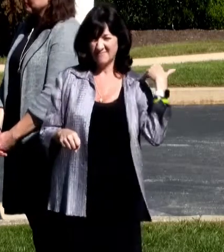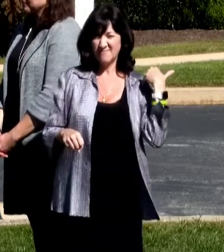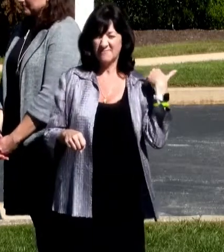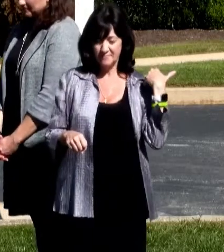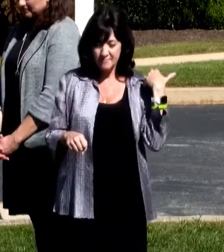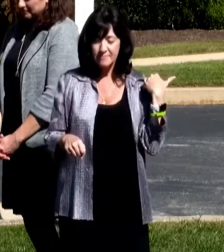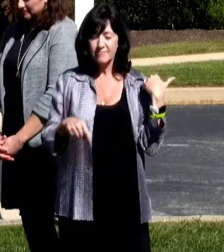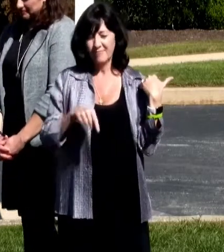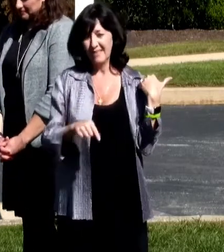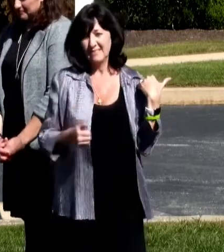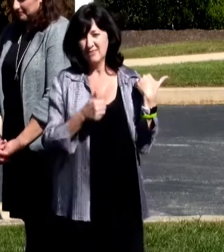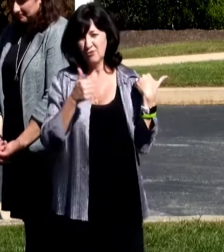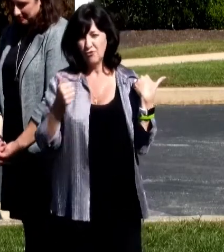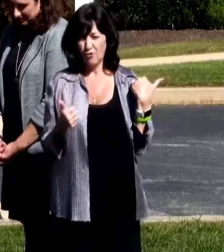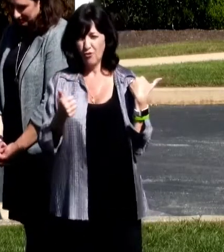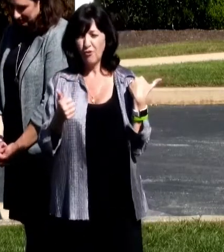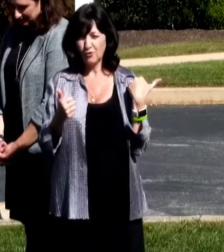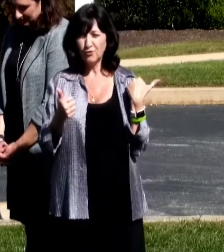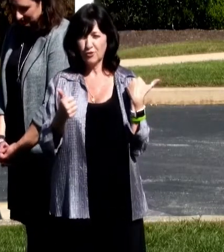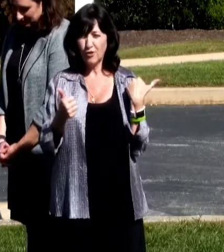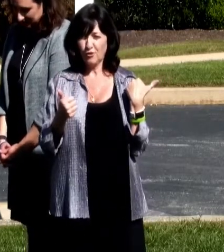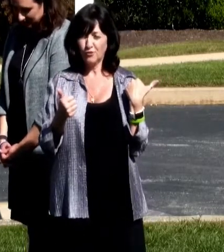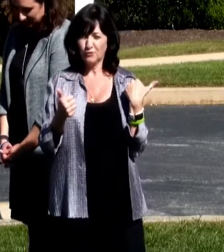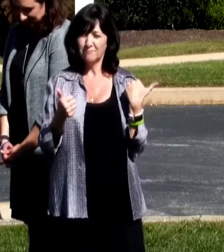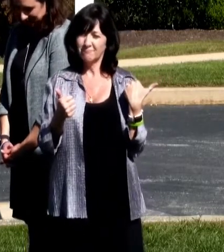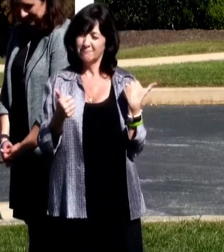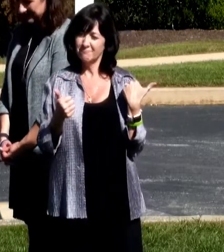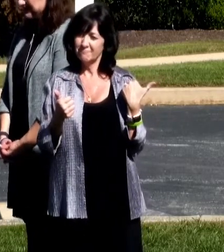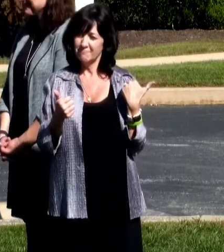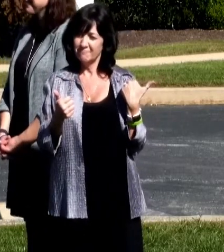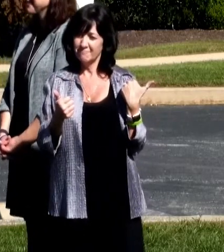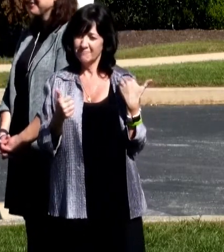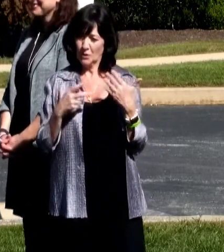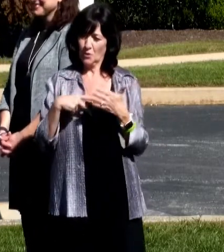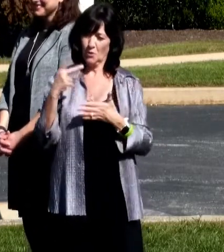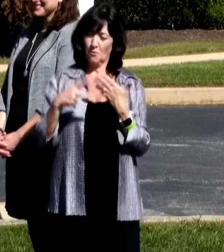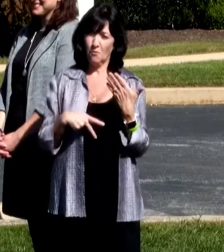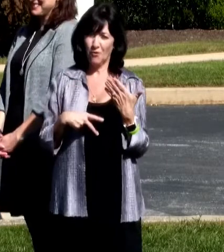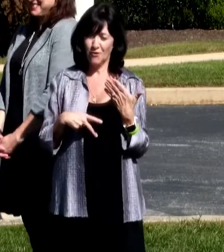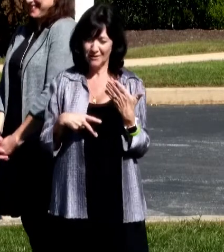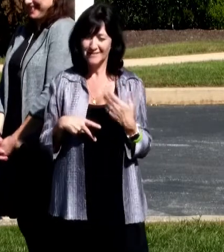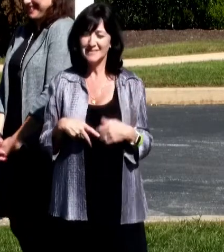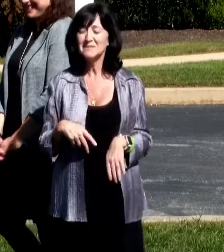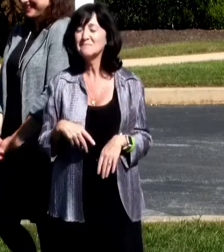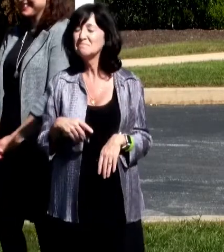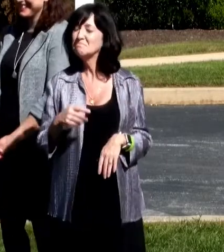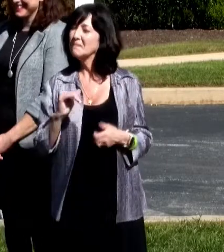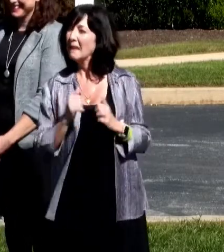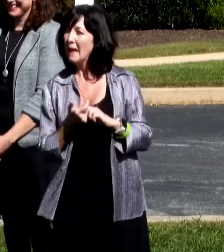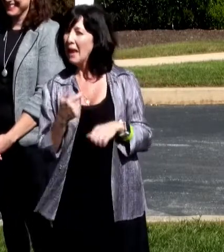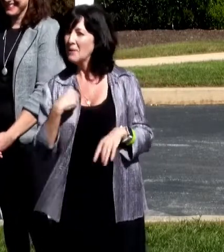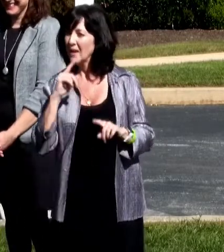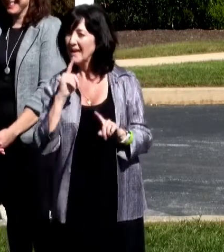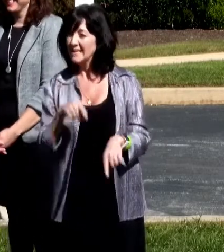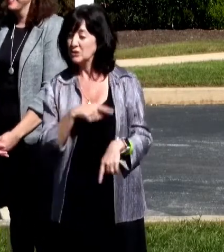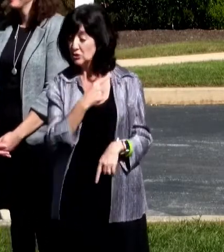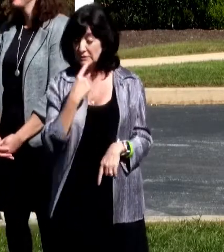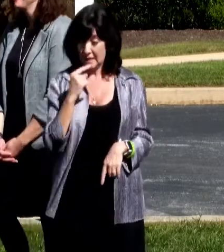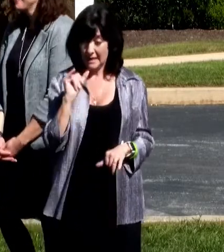doing that. And let's just say, she said in her own way, if not now,